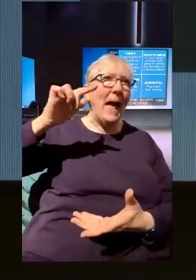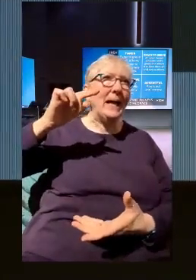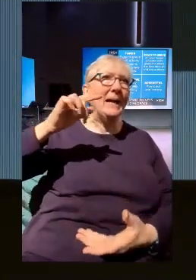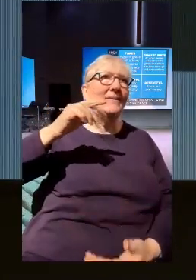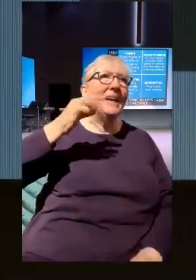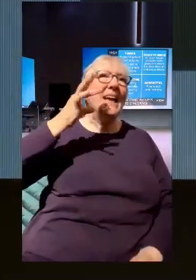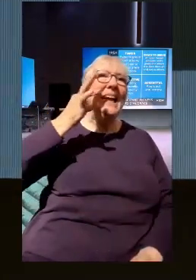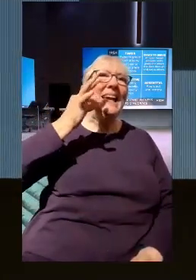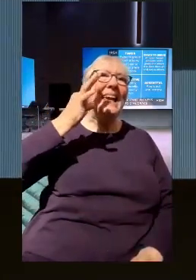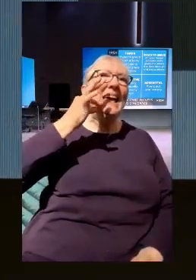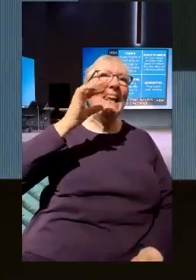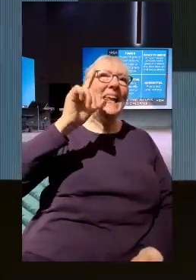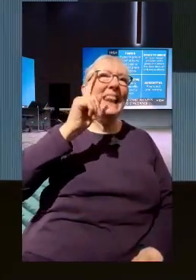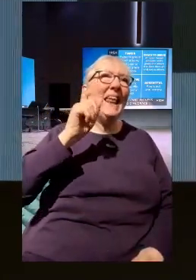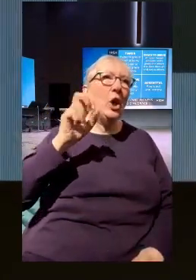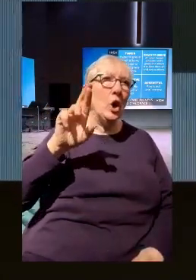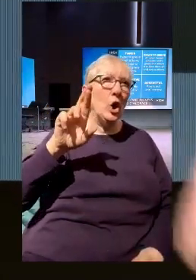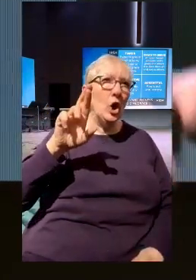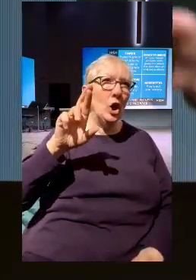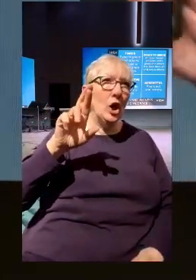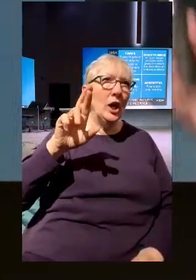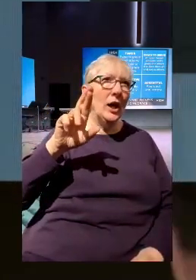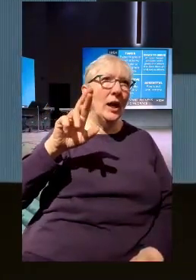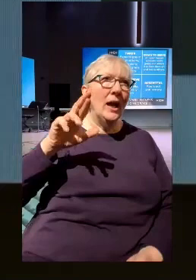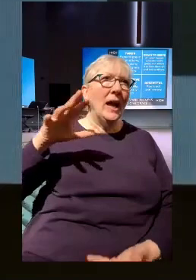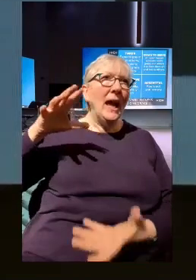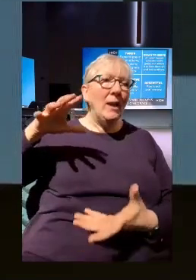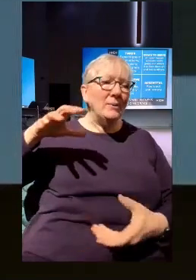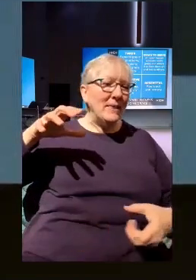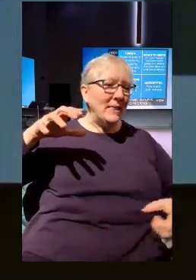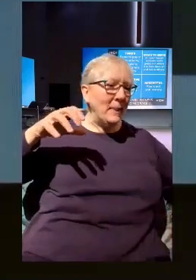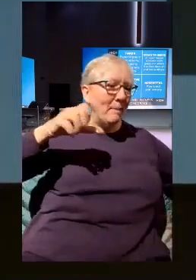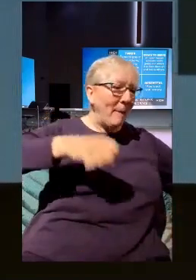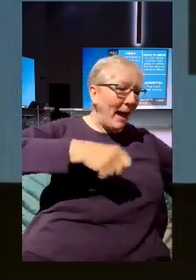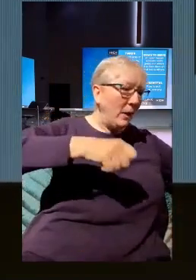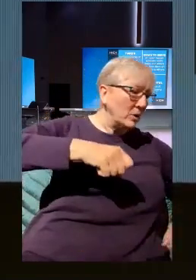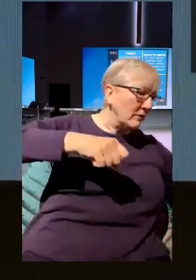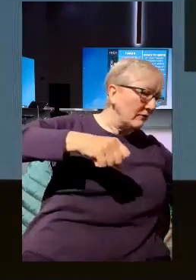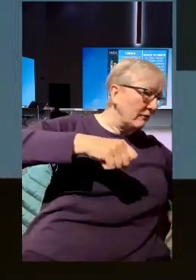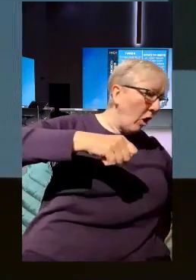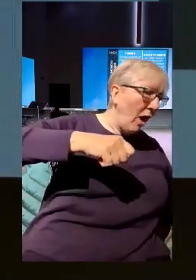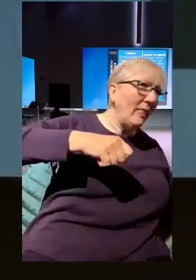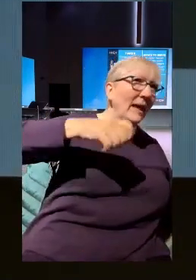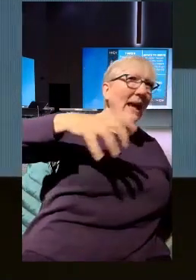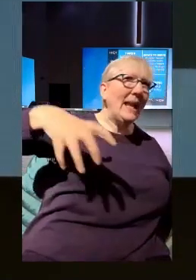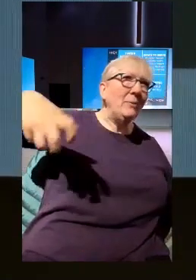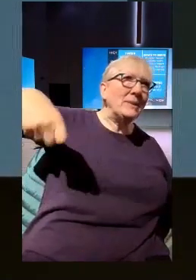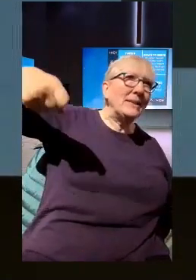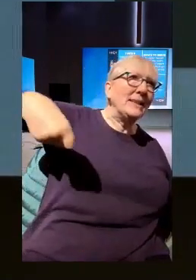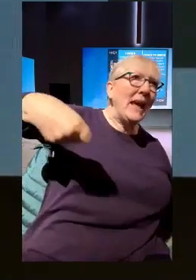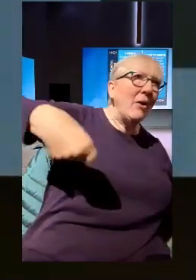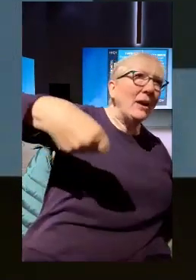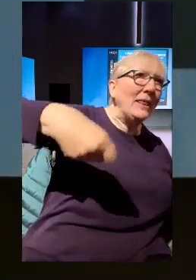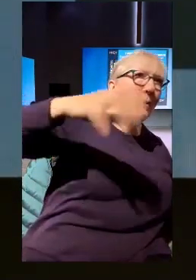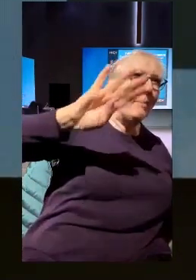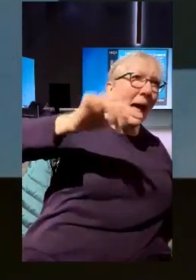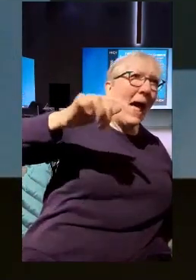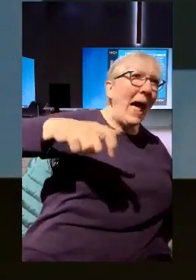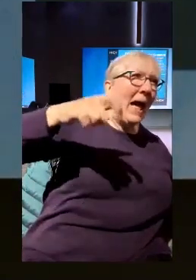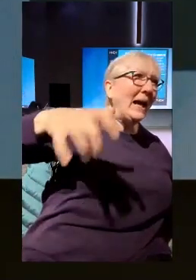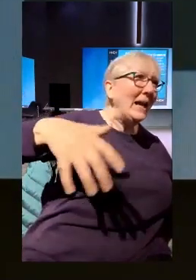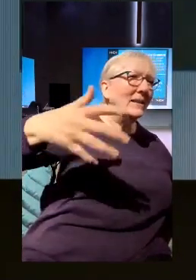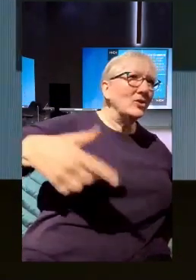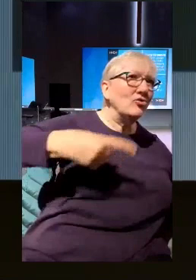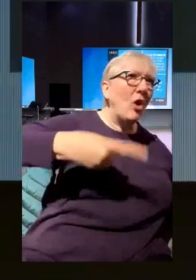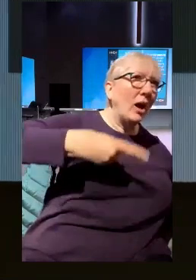happening. The bike kept falling, and he was just falling over it, and it was, yeah. And I